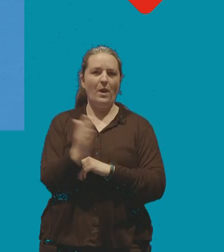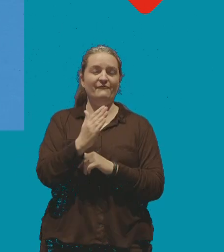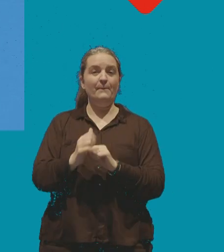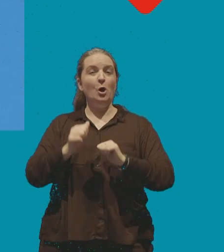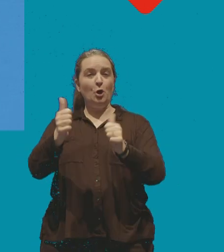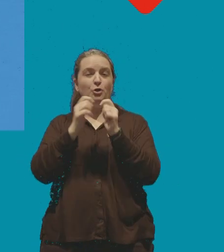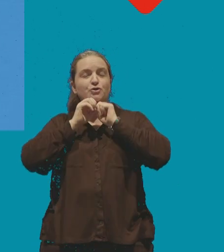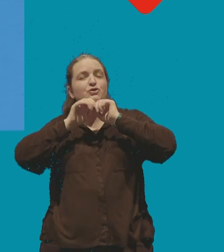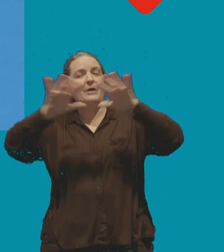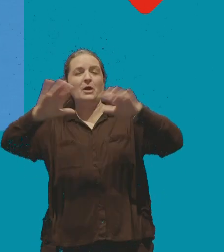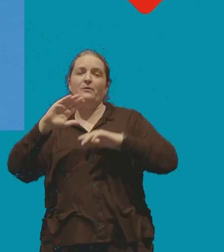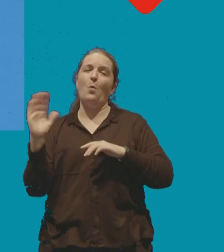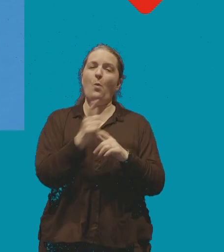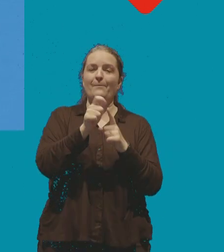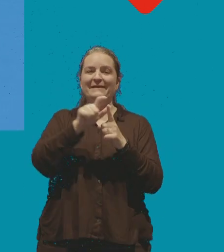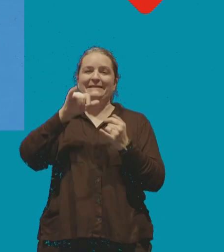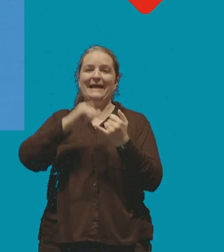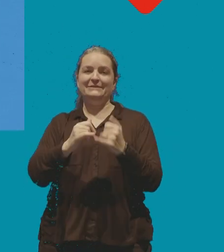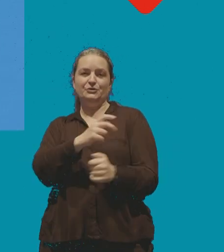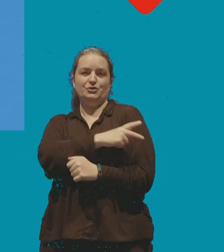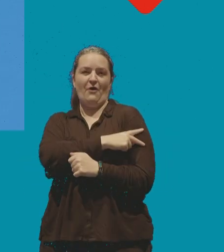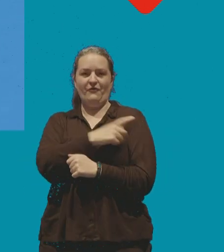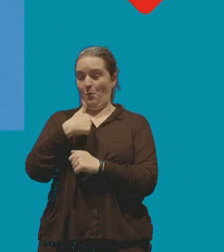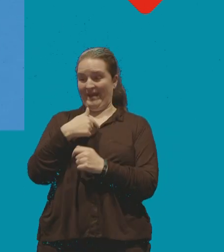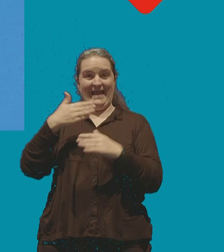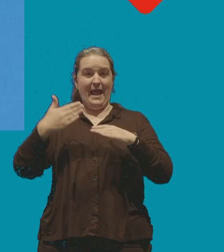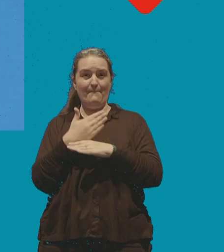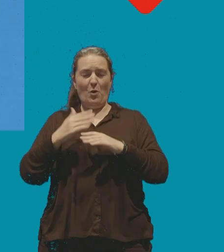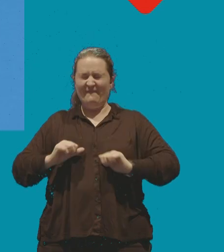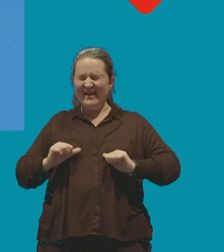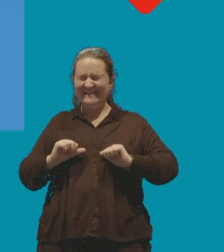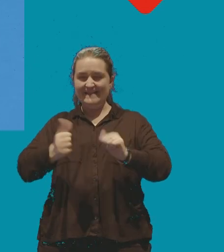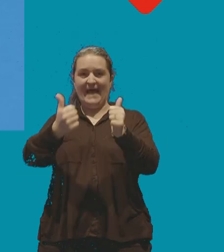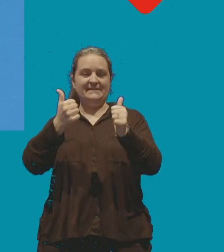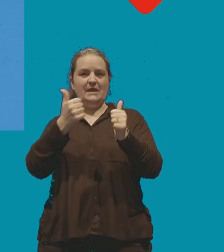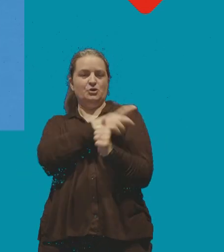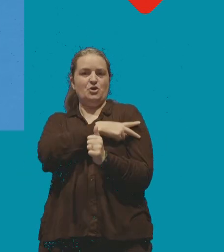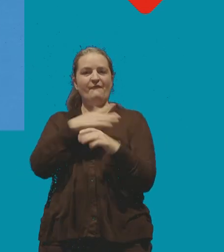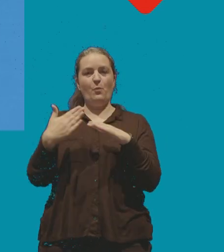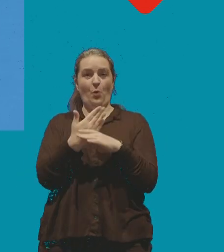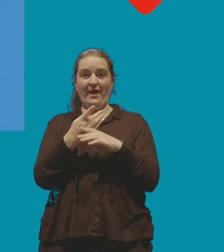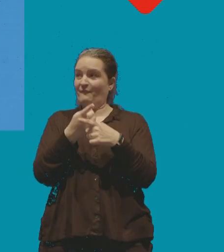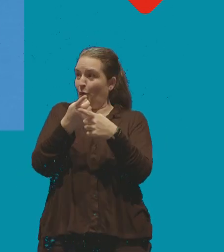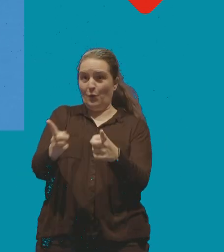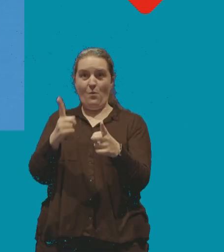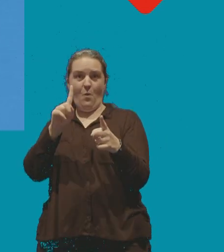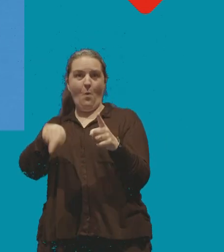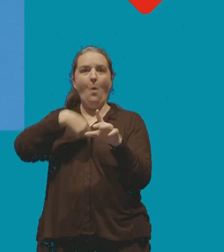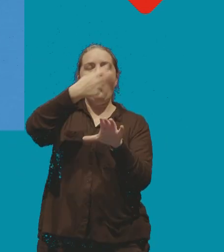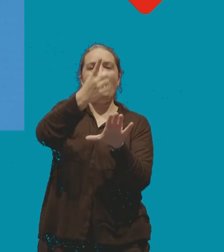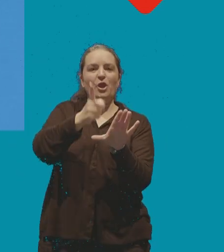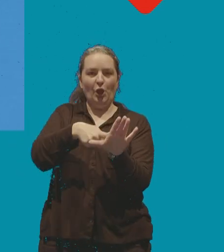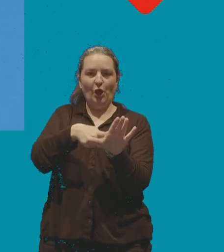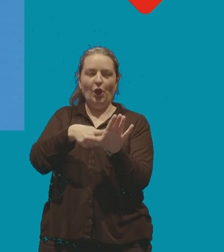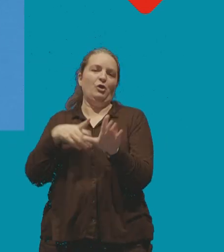shout out to all of our PCS staff. We employ fantastic staff who work so hard for you all the year round to support our reps